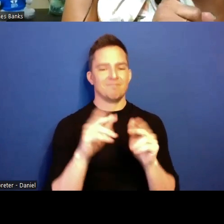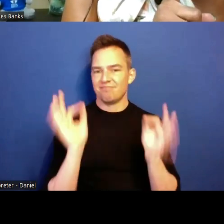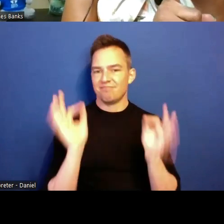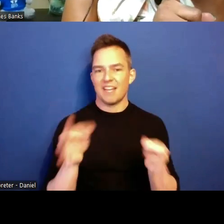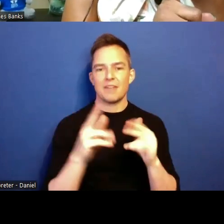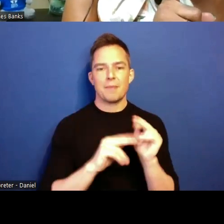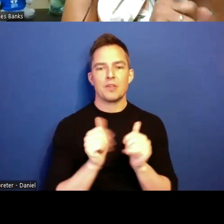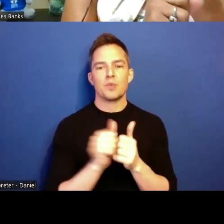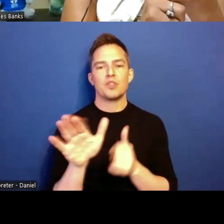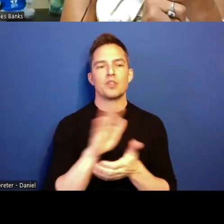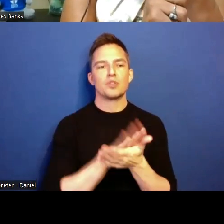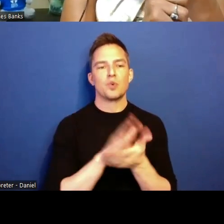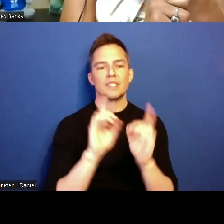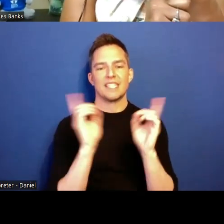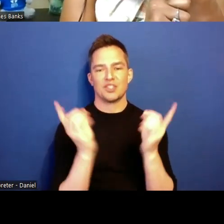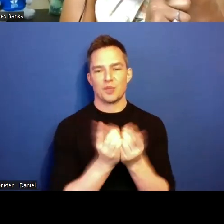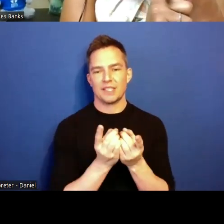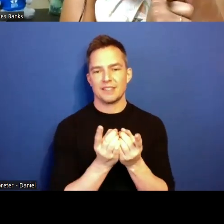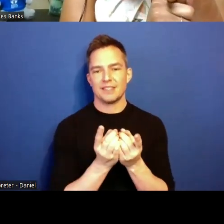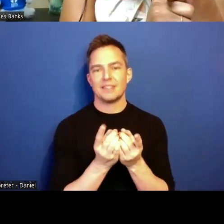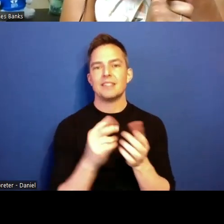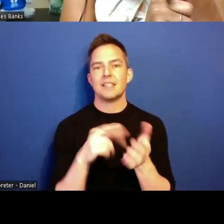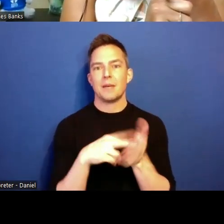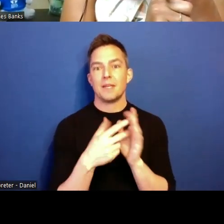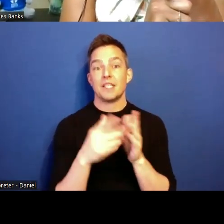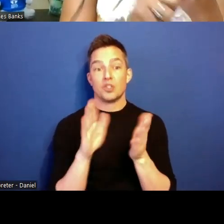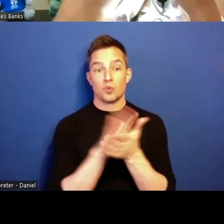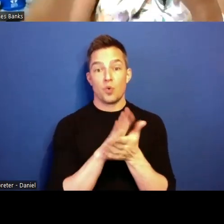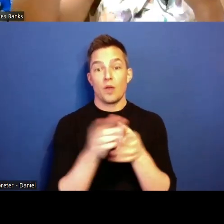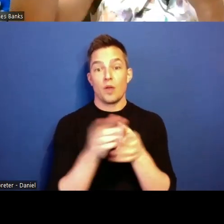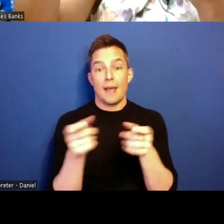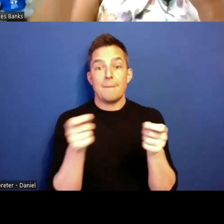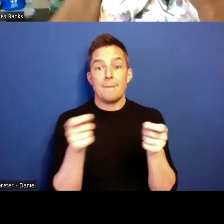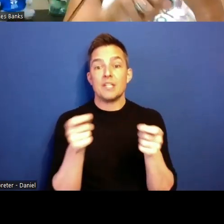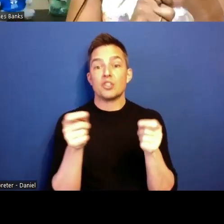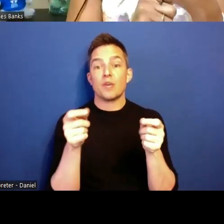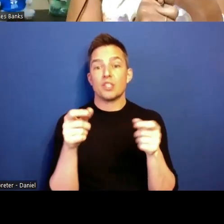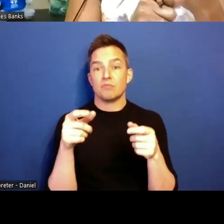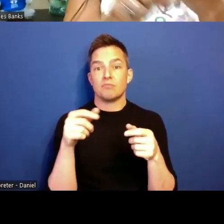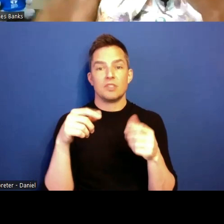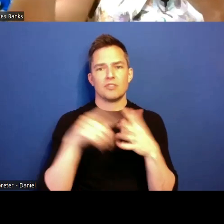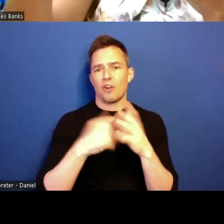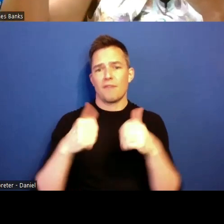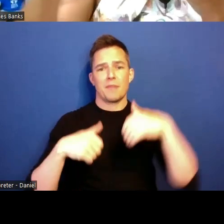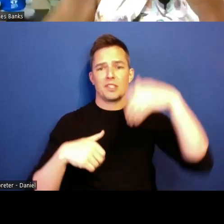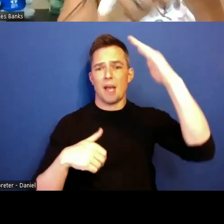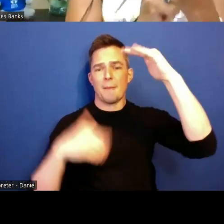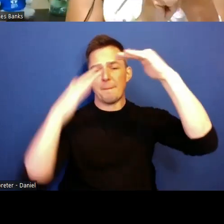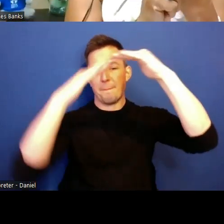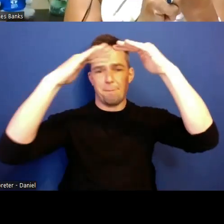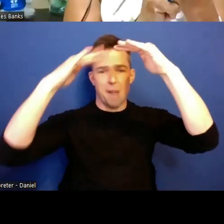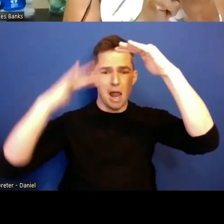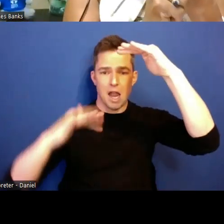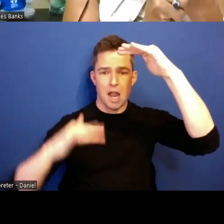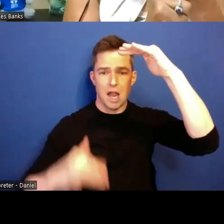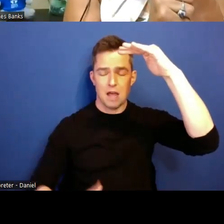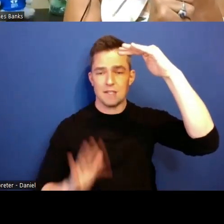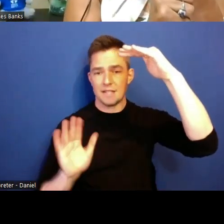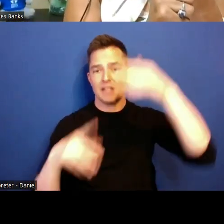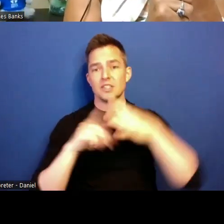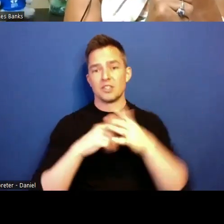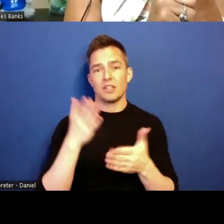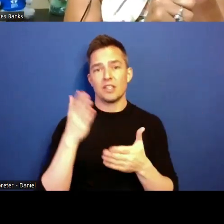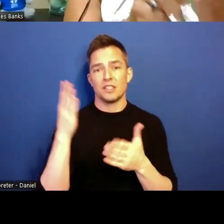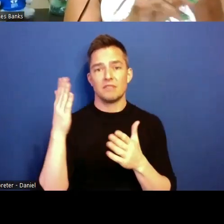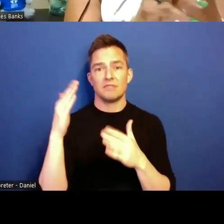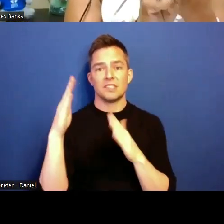your school district. And I'm talking about school administrators. Start from the top. You can start from the top. This is who